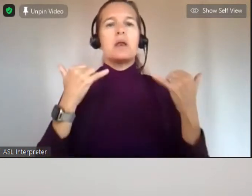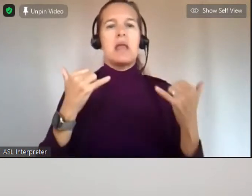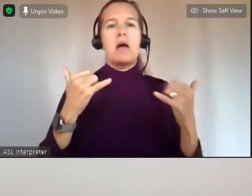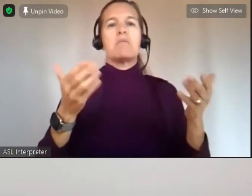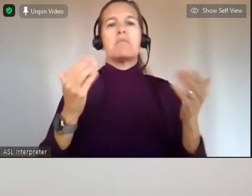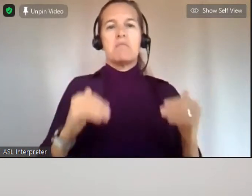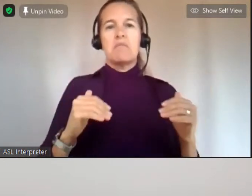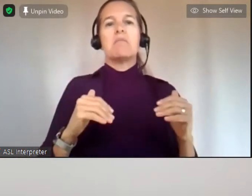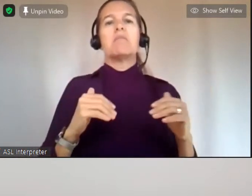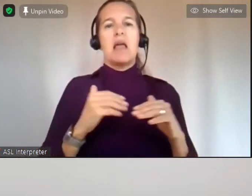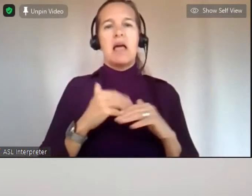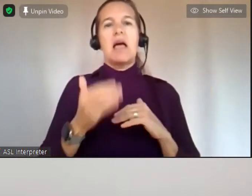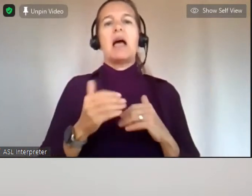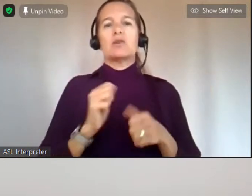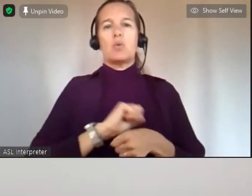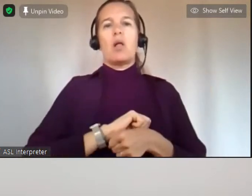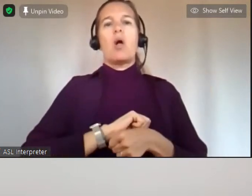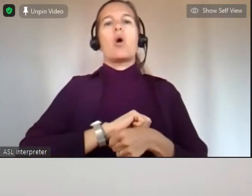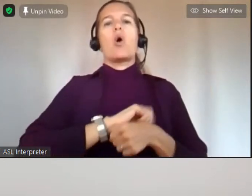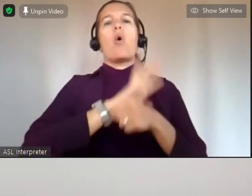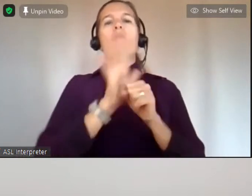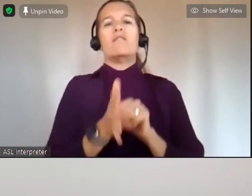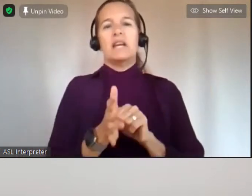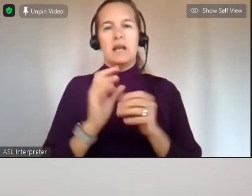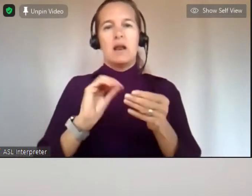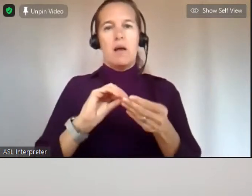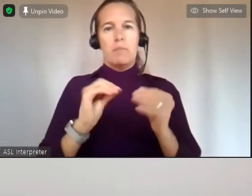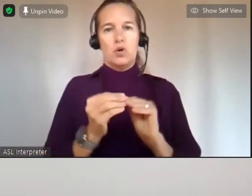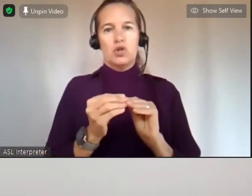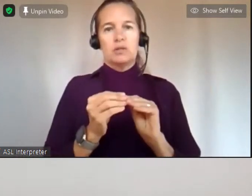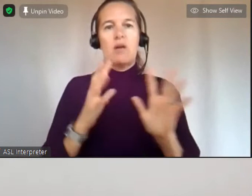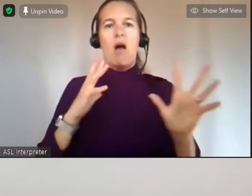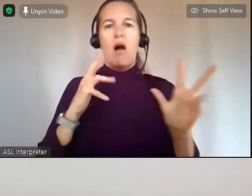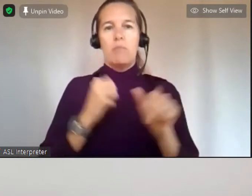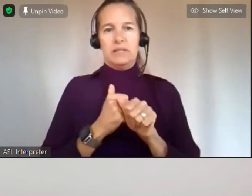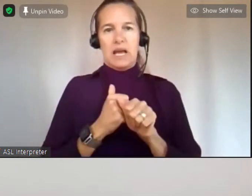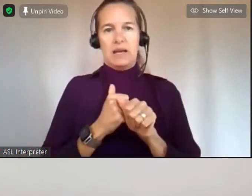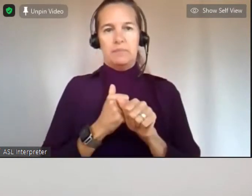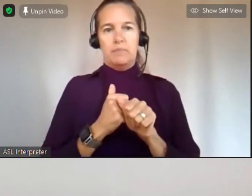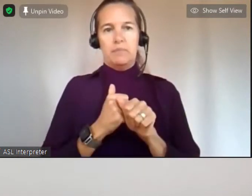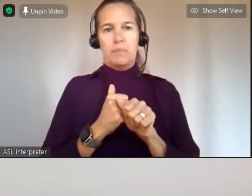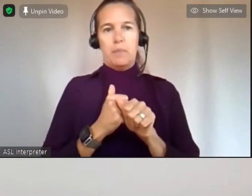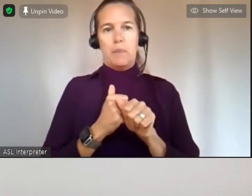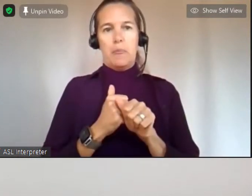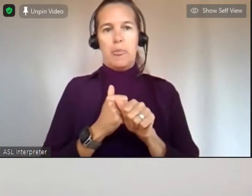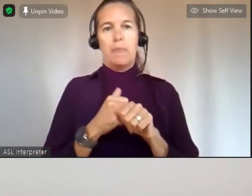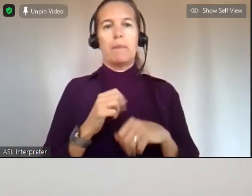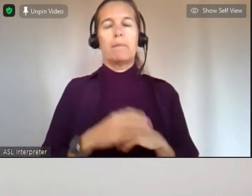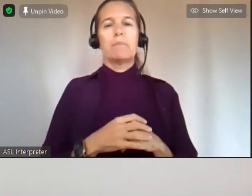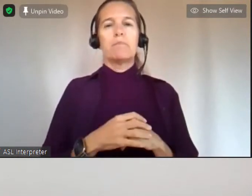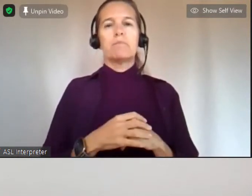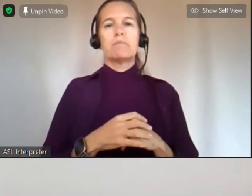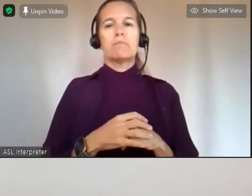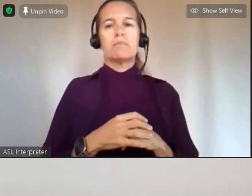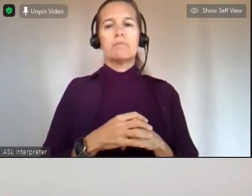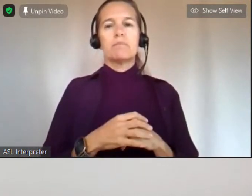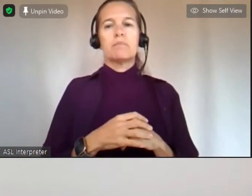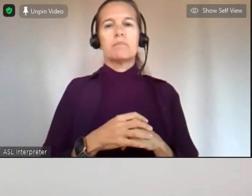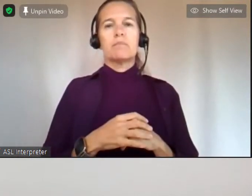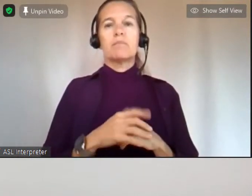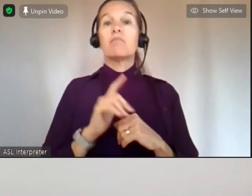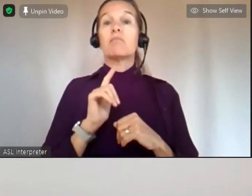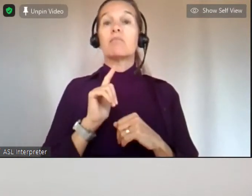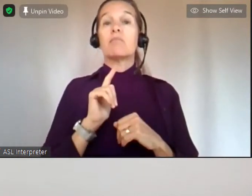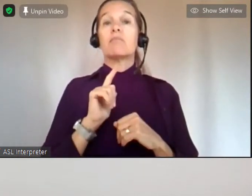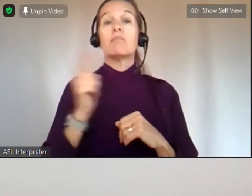the actual COVID numbers and the update. And I want to say, we've been doing pretty good. I'm going to